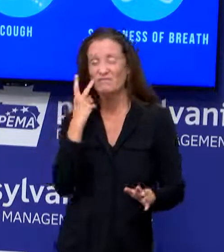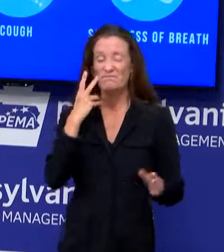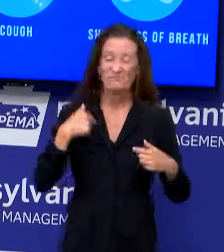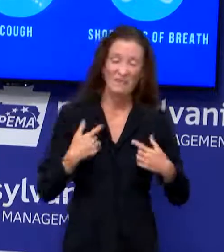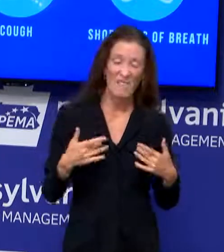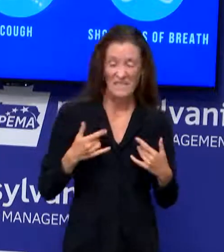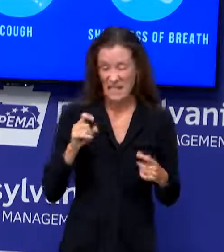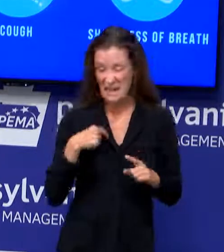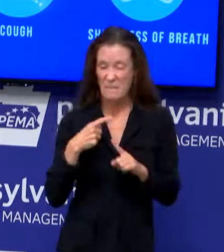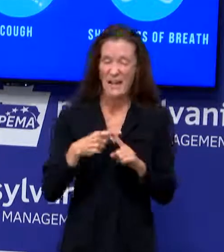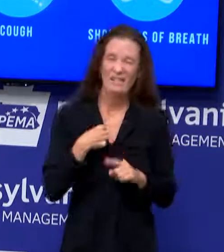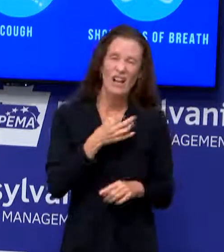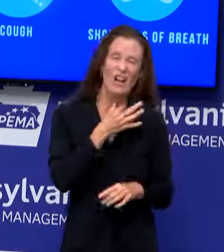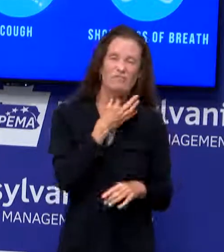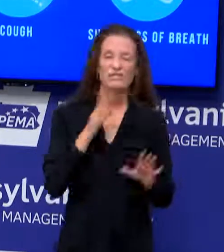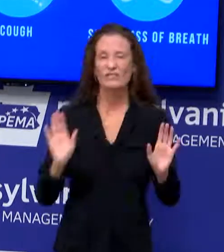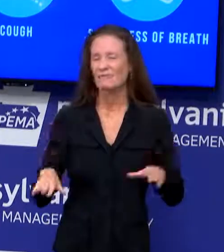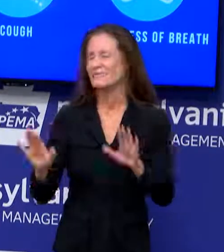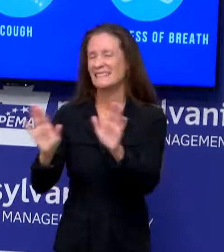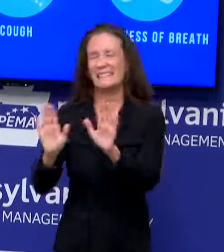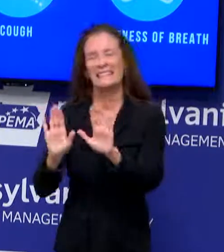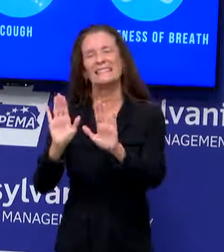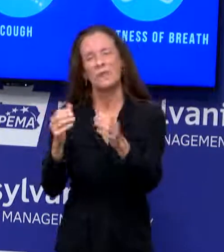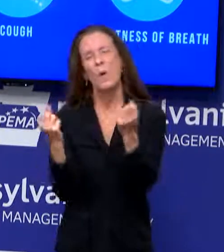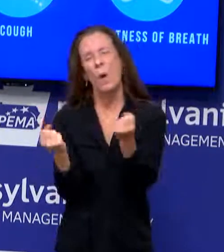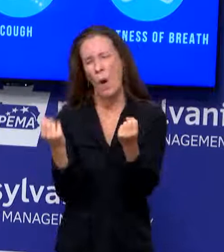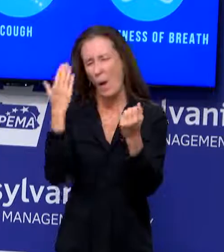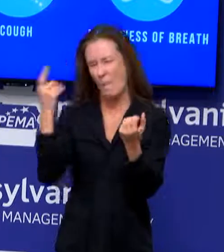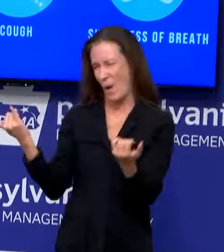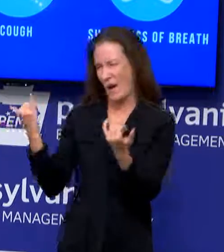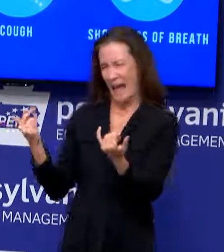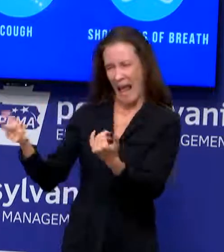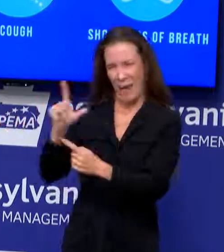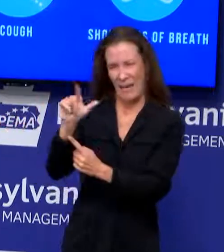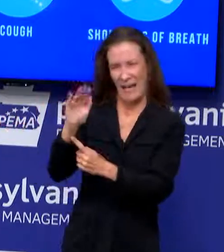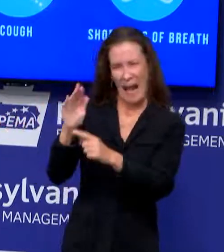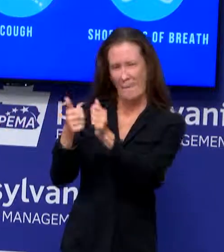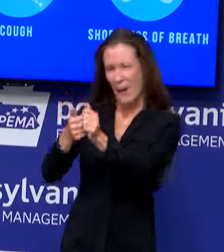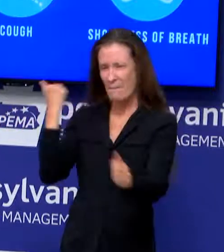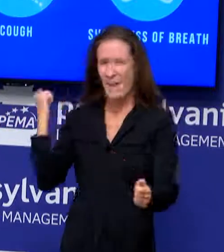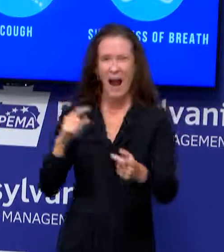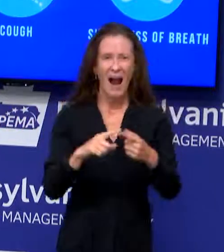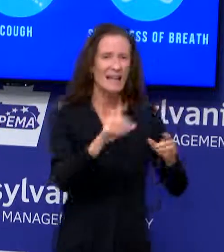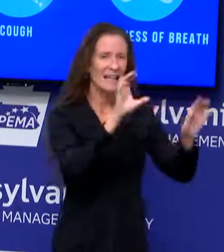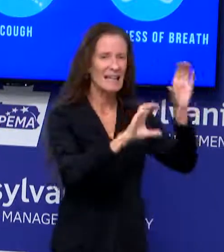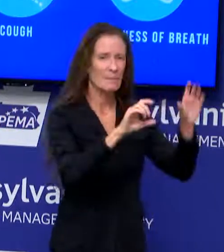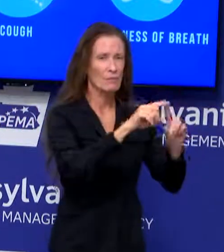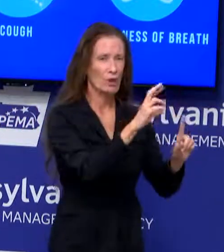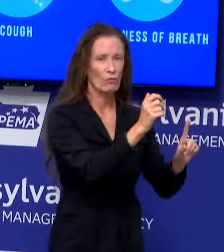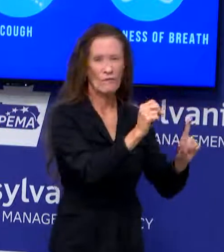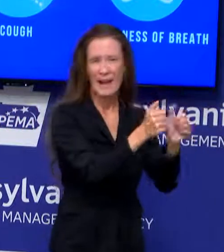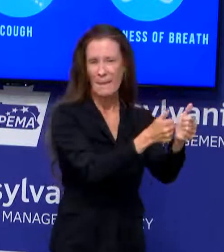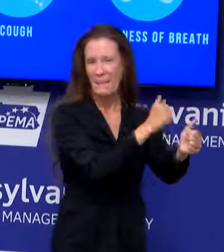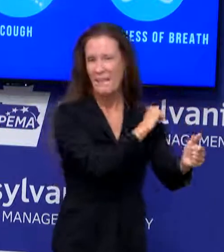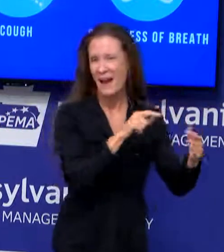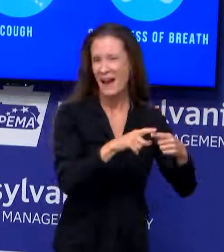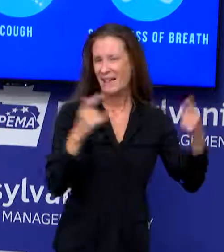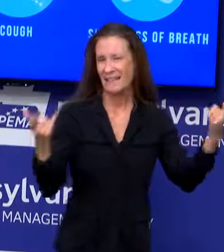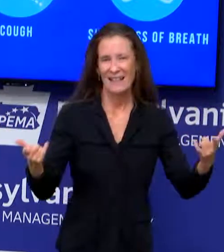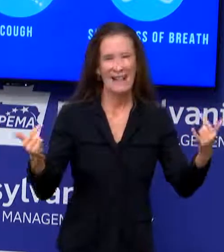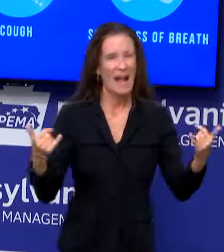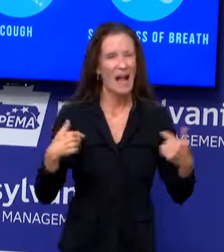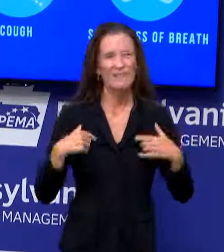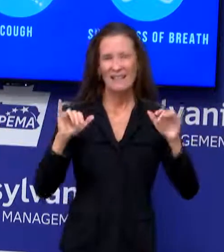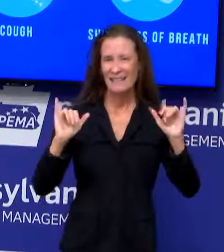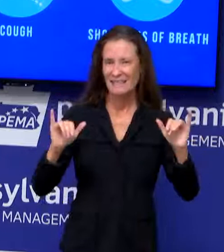And now when we have the OraSure test that was discussed last week, that DCNR has been has a grant for, and